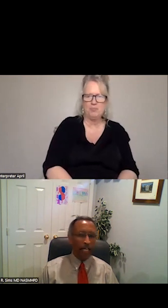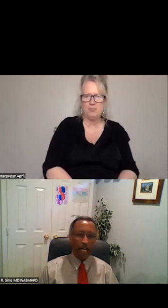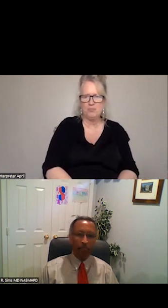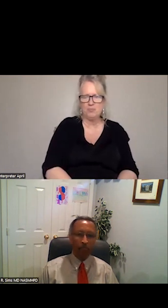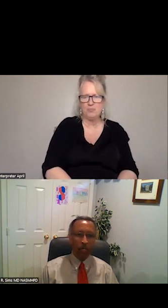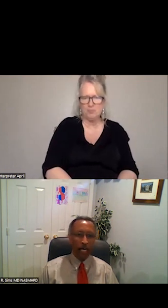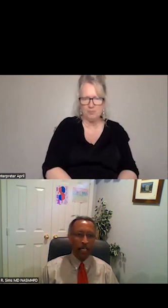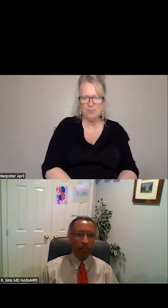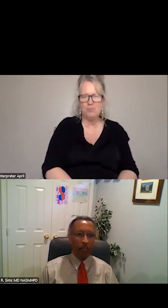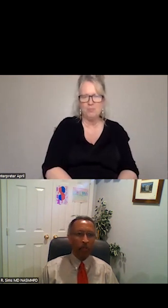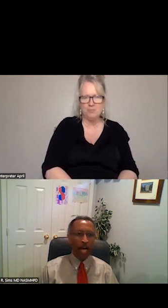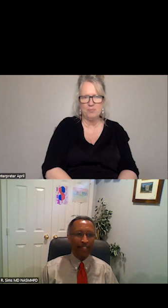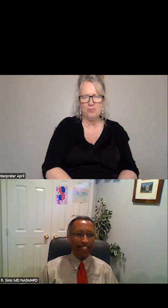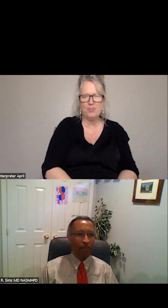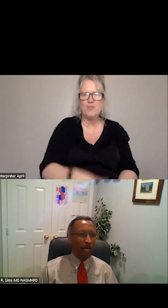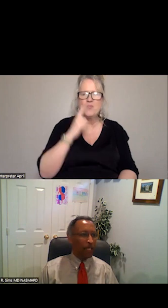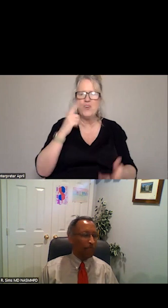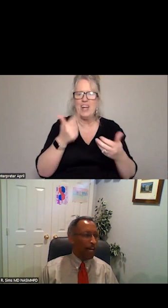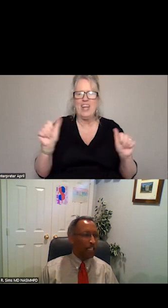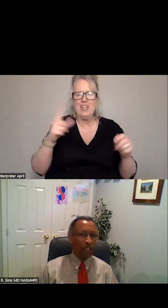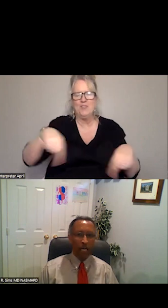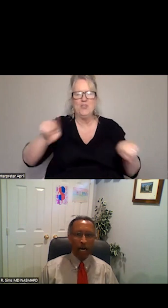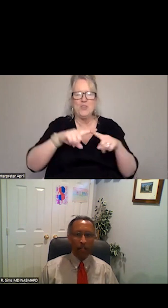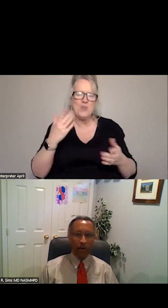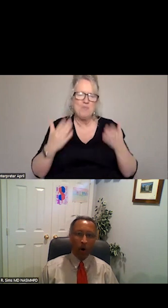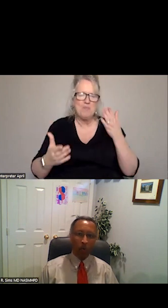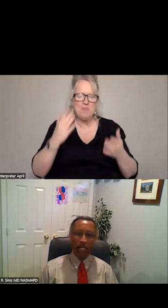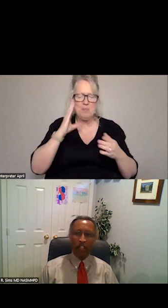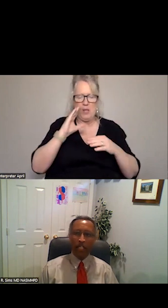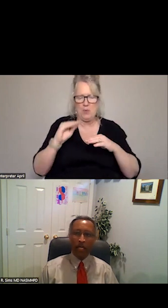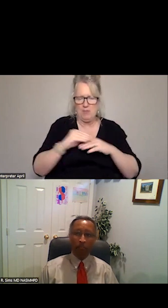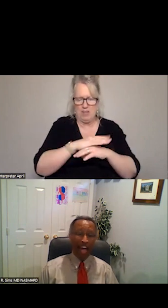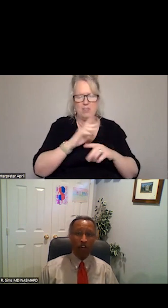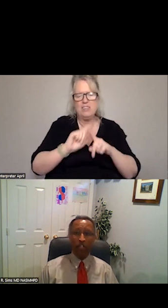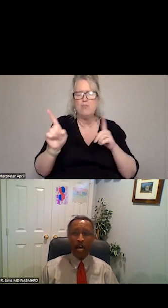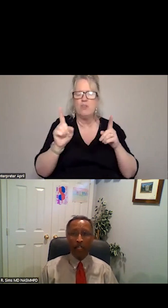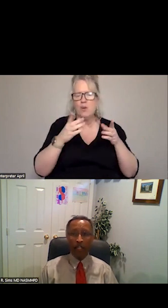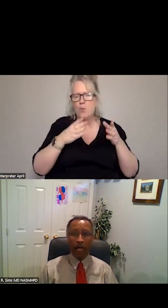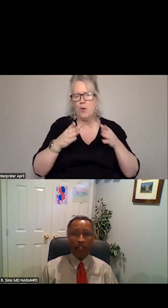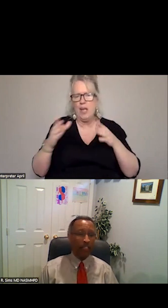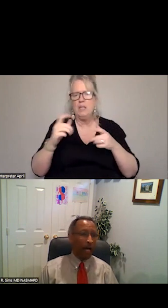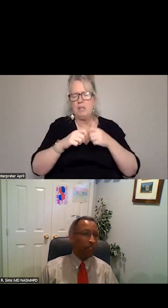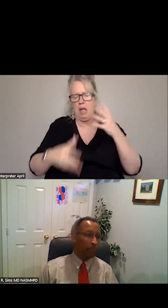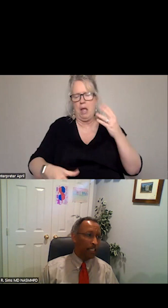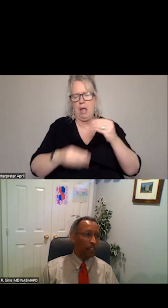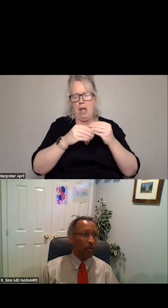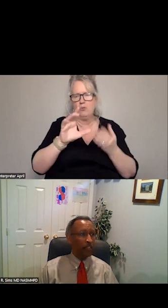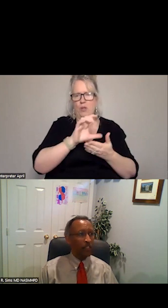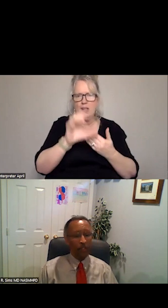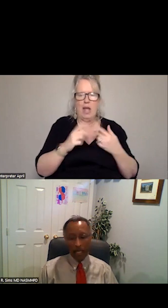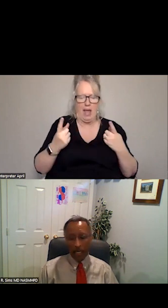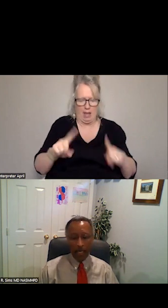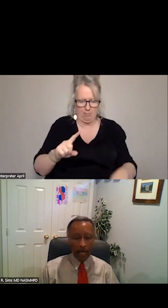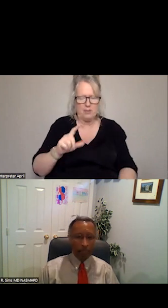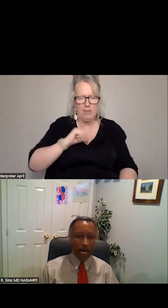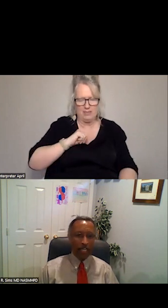All righty, and for any of you that this may be affecting, there are ways to get it back on your calendar. I know this happened to me as well,